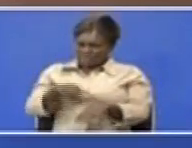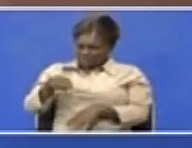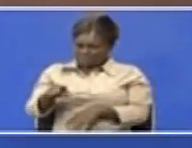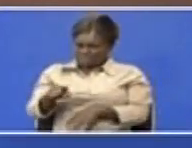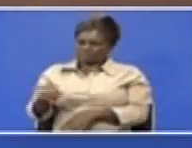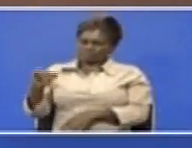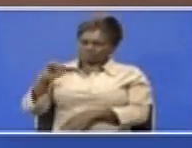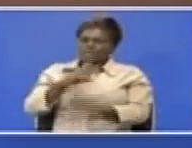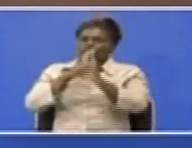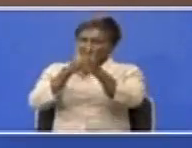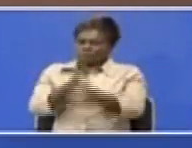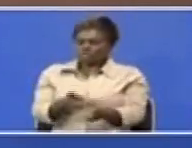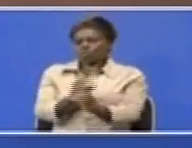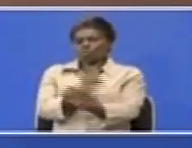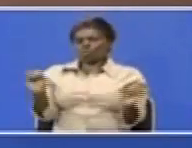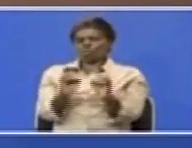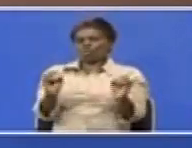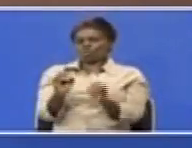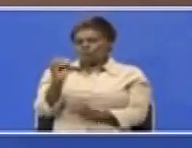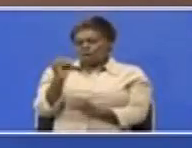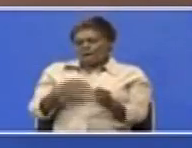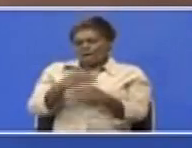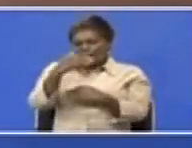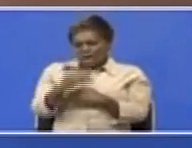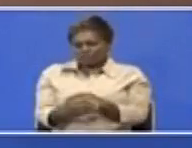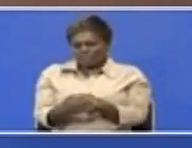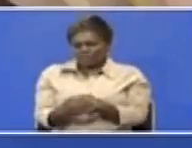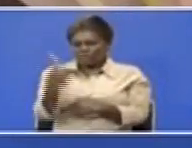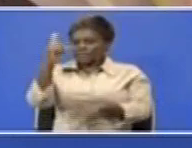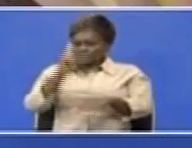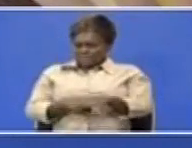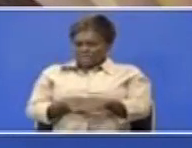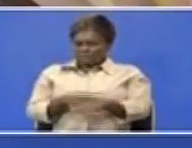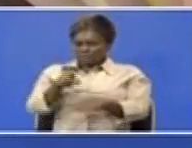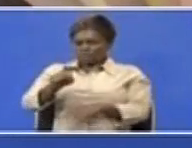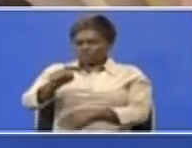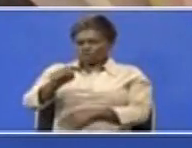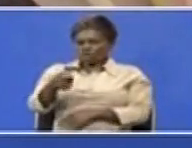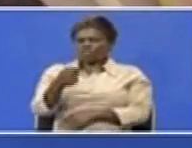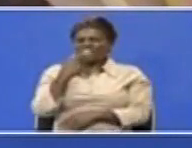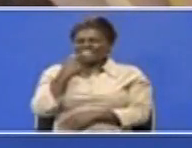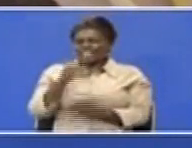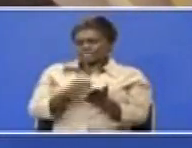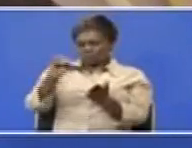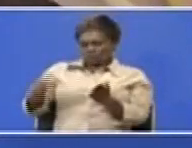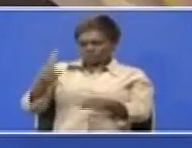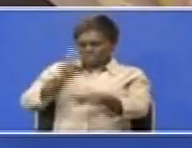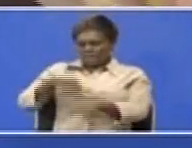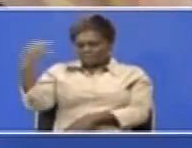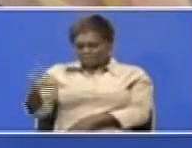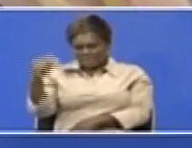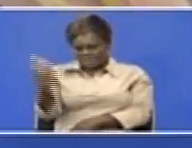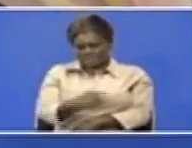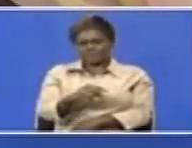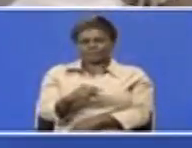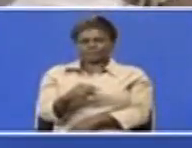adamant about reporting the violence. This even after he once allegedly knocked out her teeth in a beating that resulted